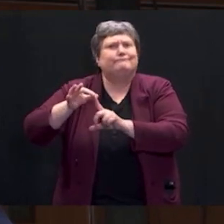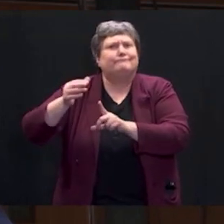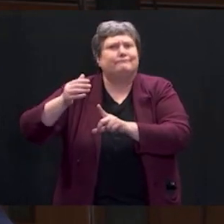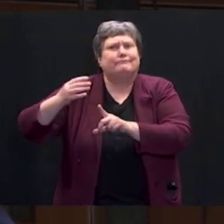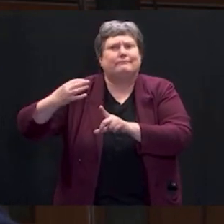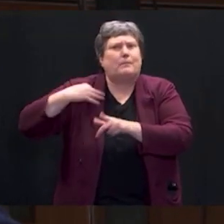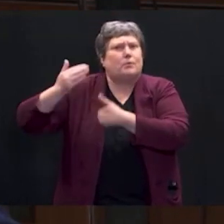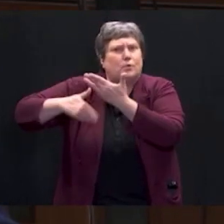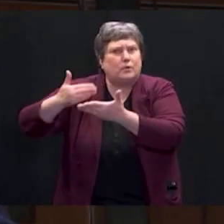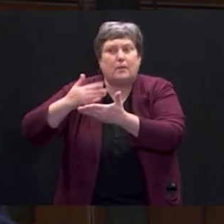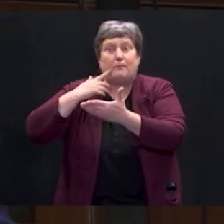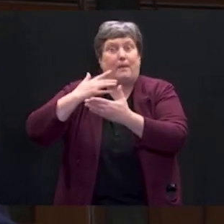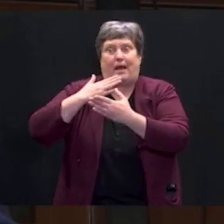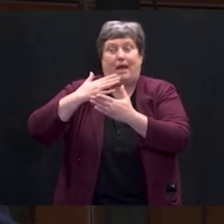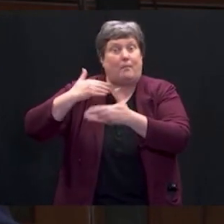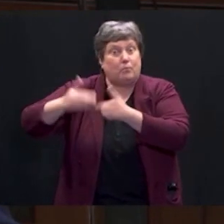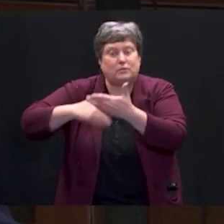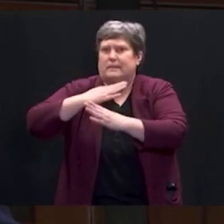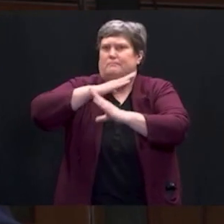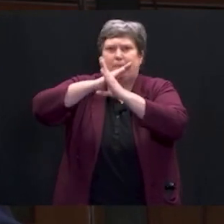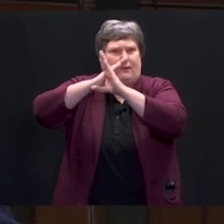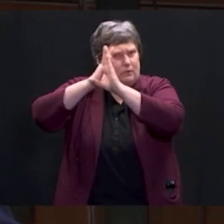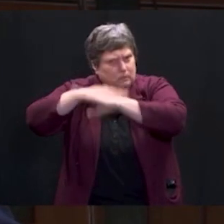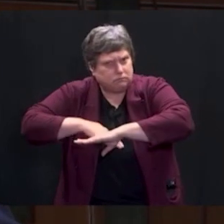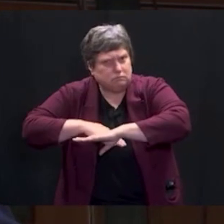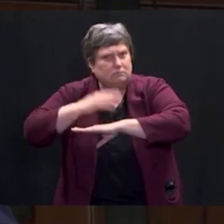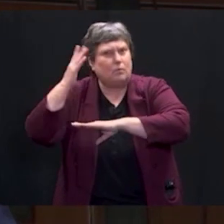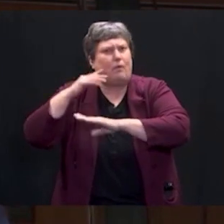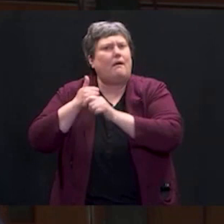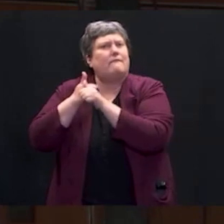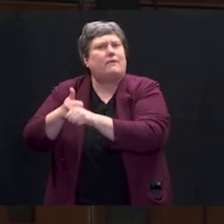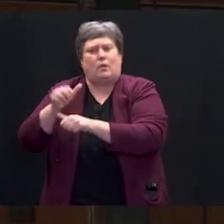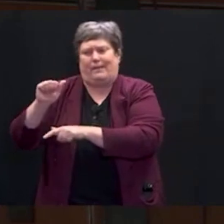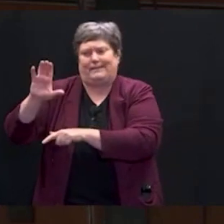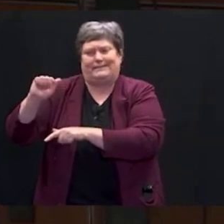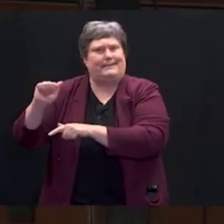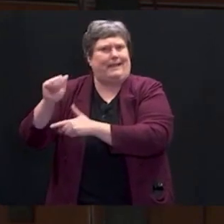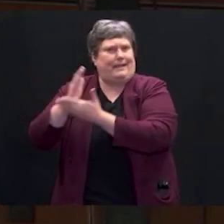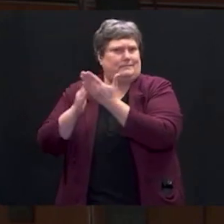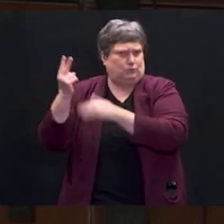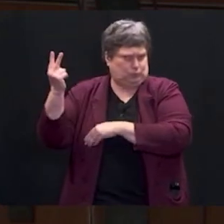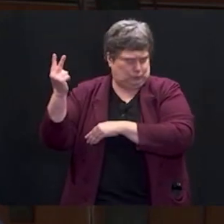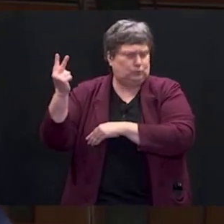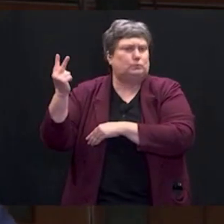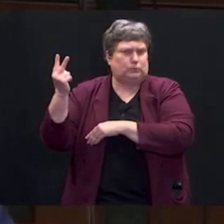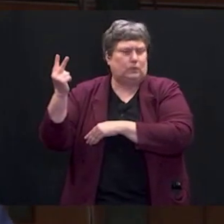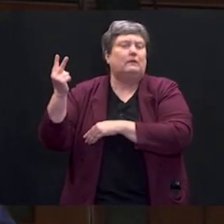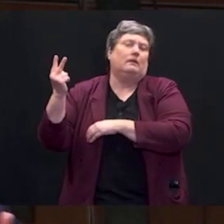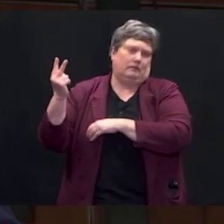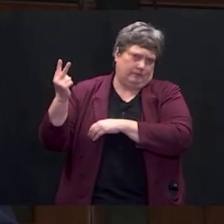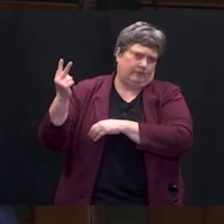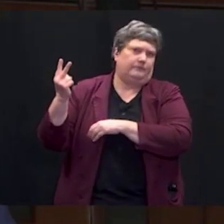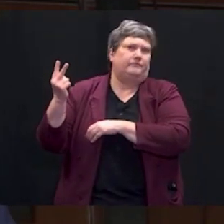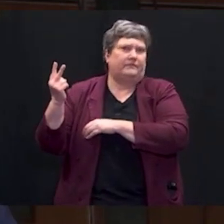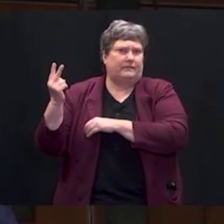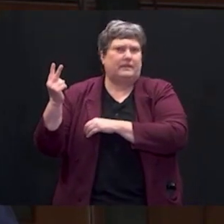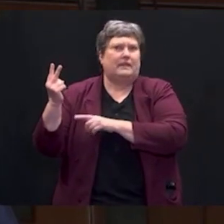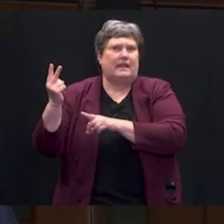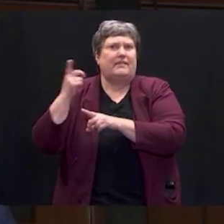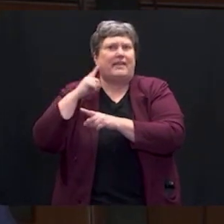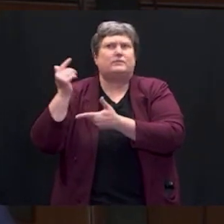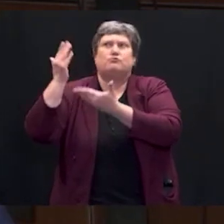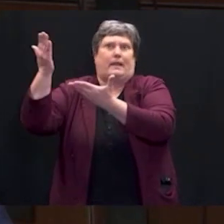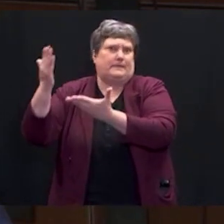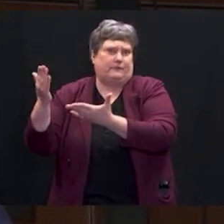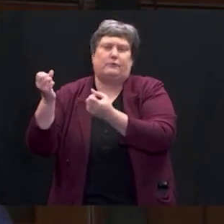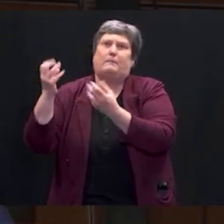without barriers as defined in Section 2 of the Canada Accessibility Act. This follows the recommendations from